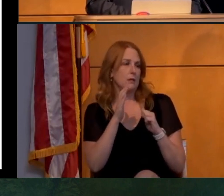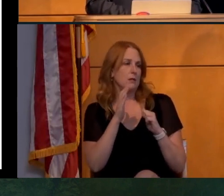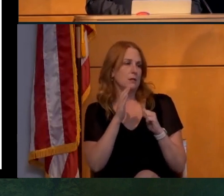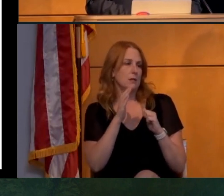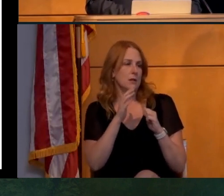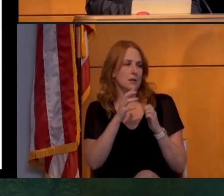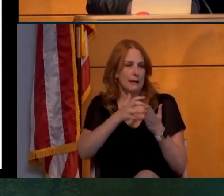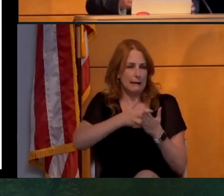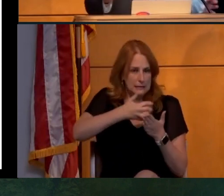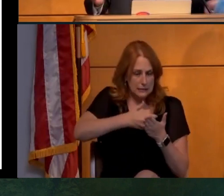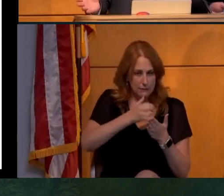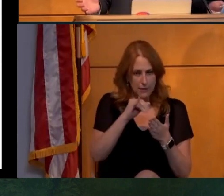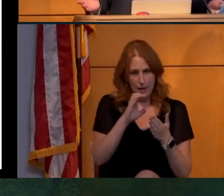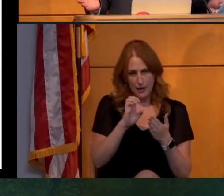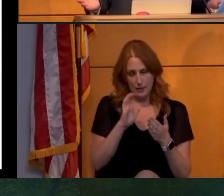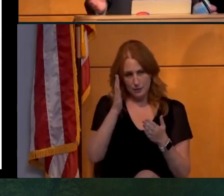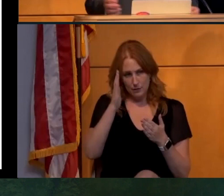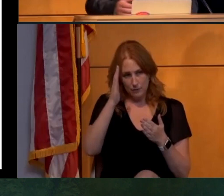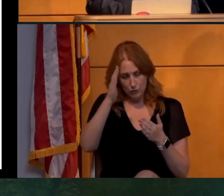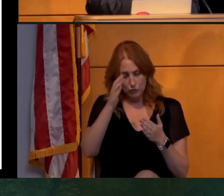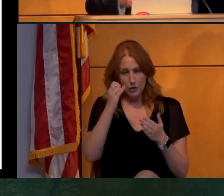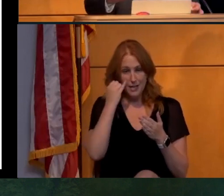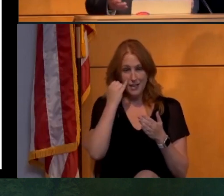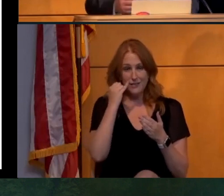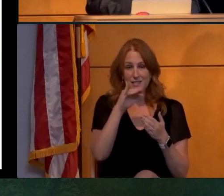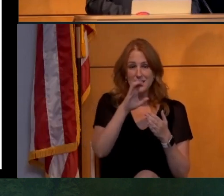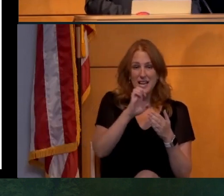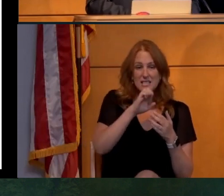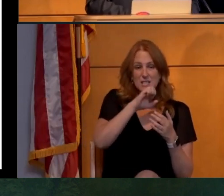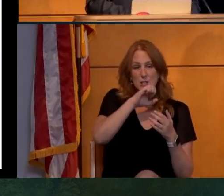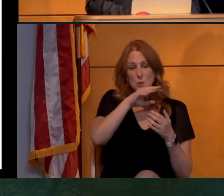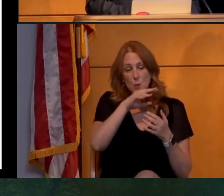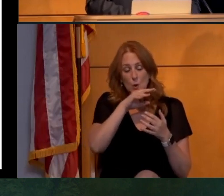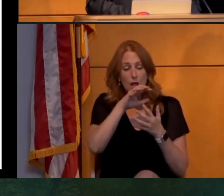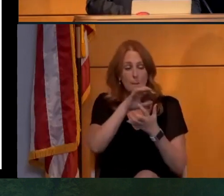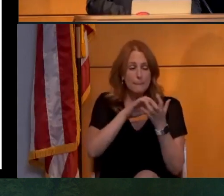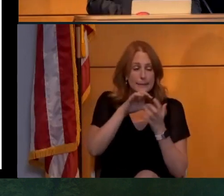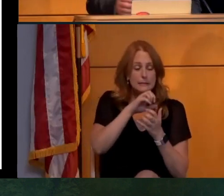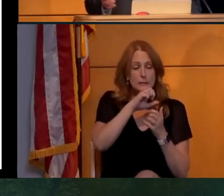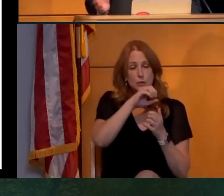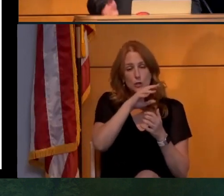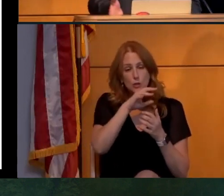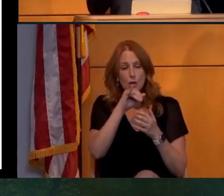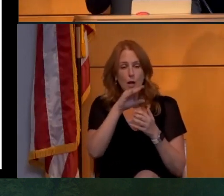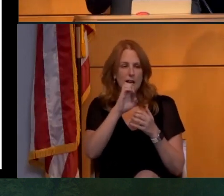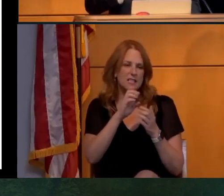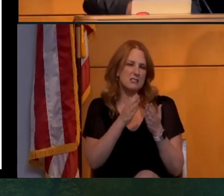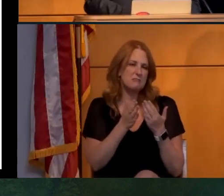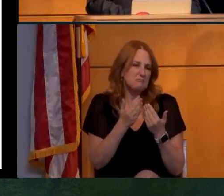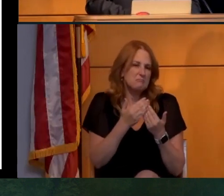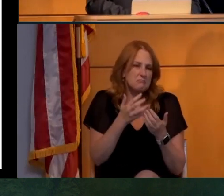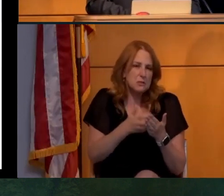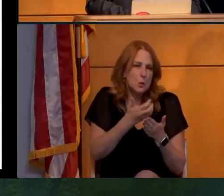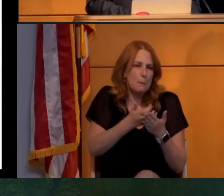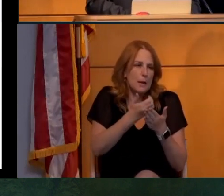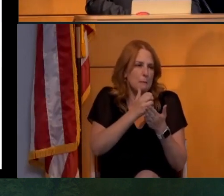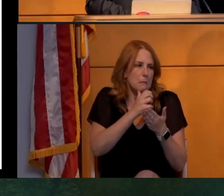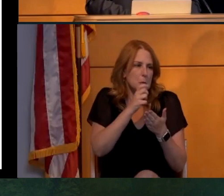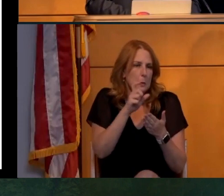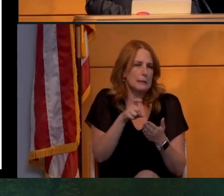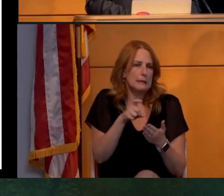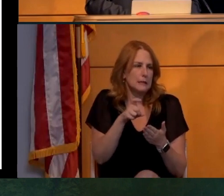future. If it's icy soil with ice mixed with regolith, you can just scoop it up. You don't